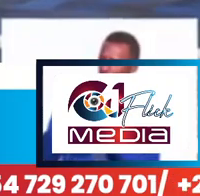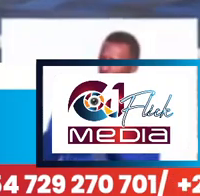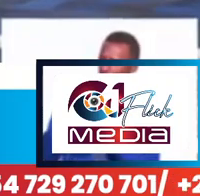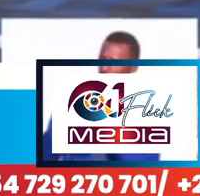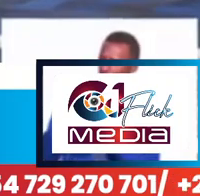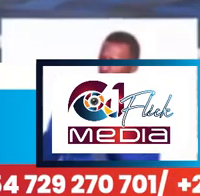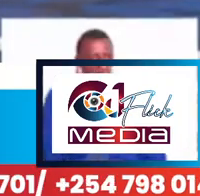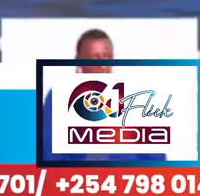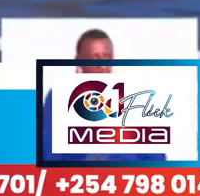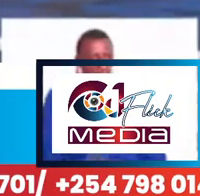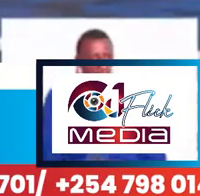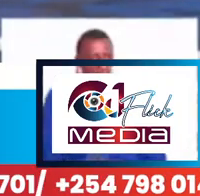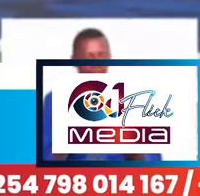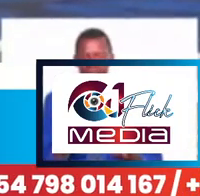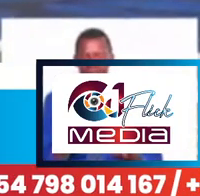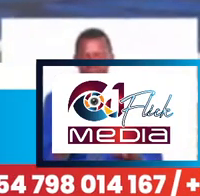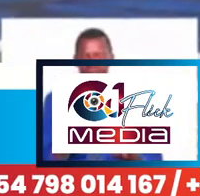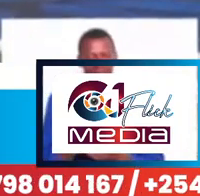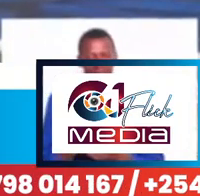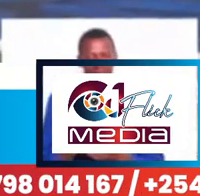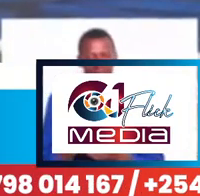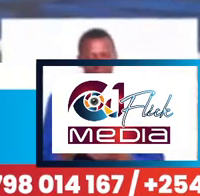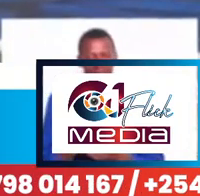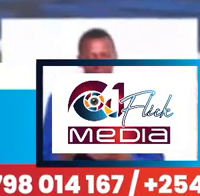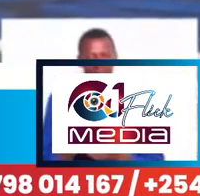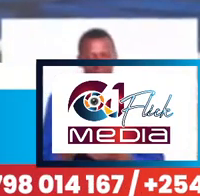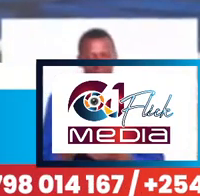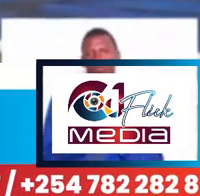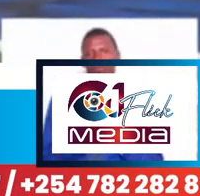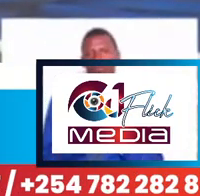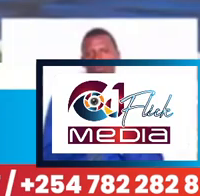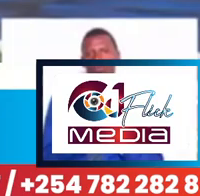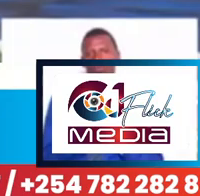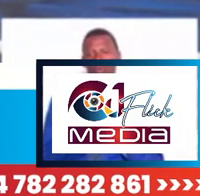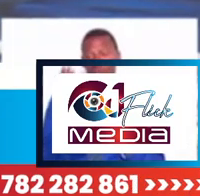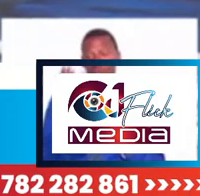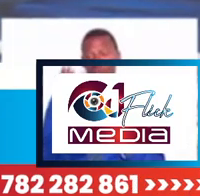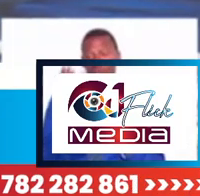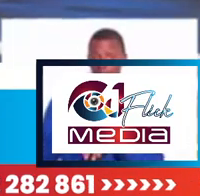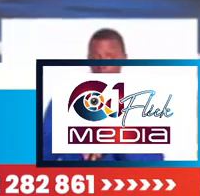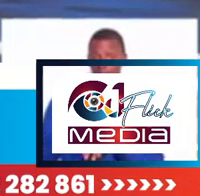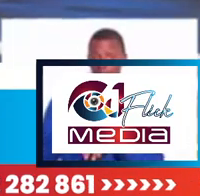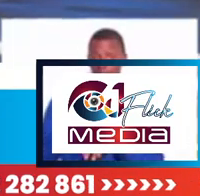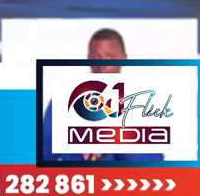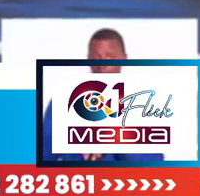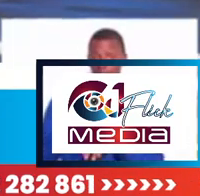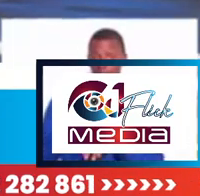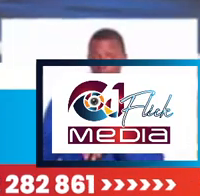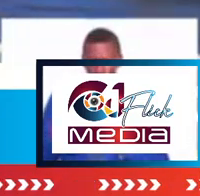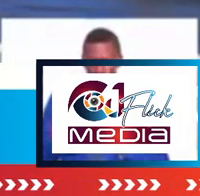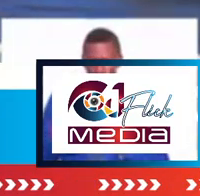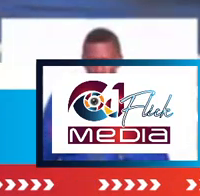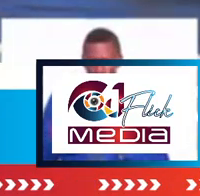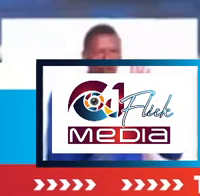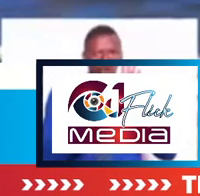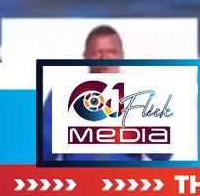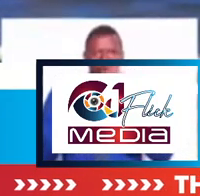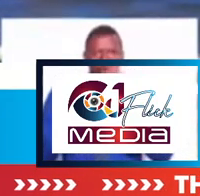respond, I don't want to eat because I taught them that when you are fasting, don't show off.